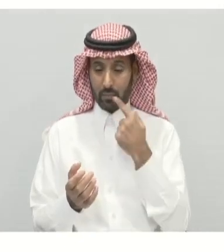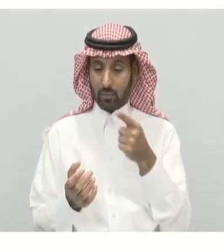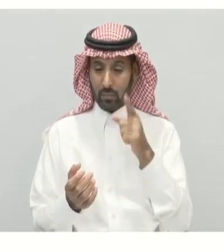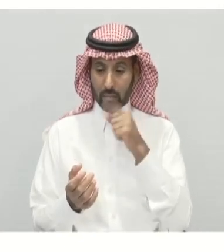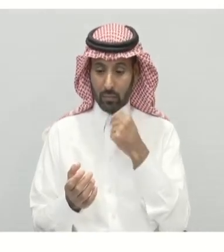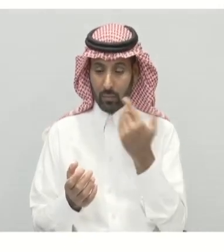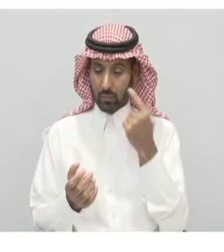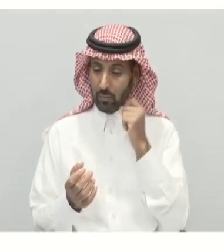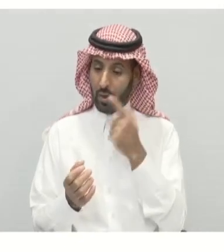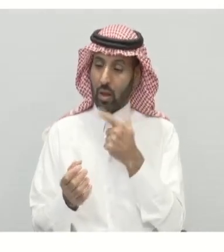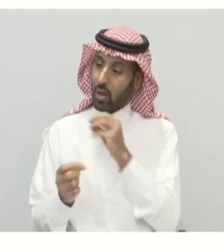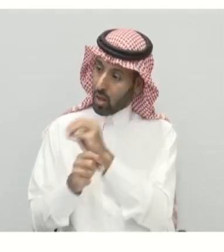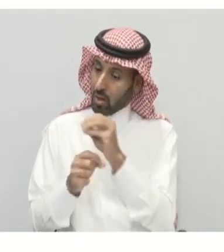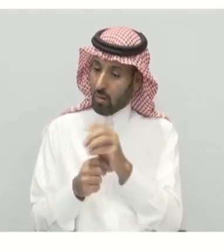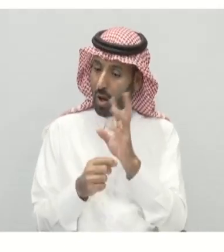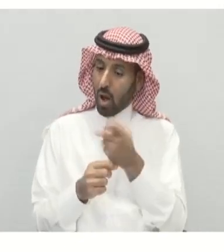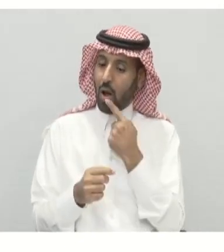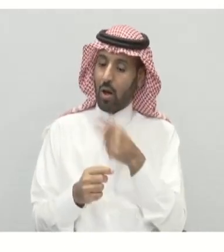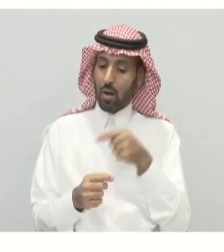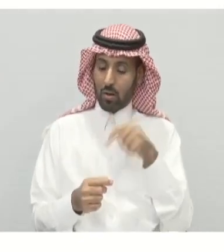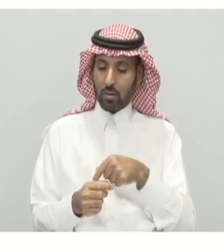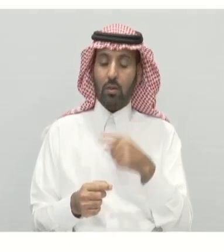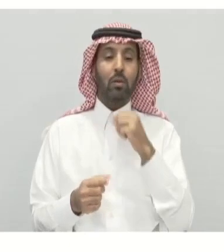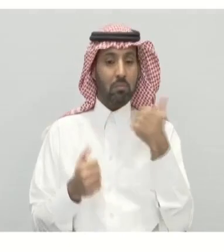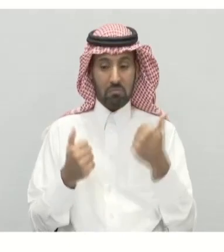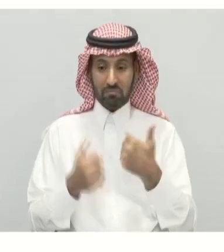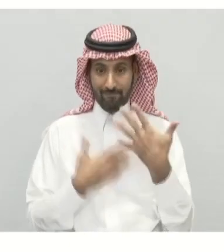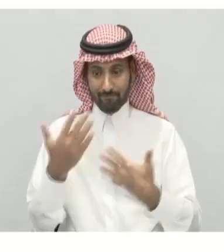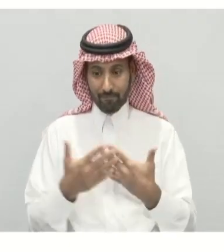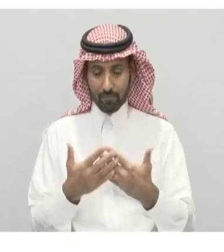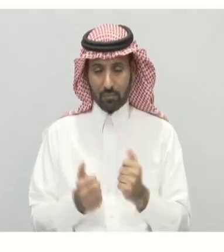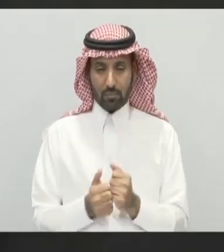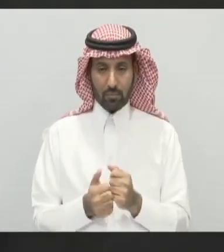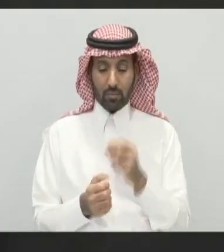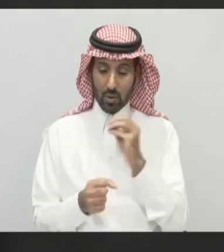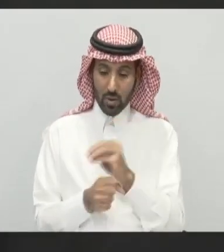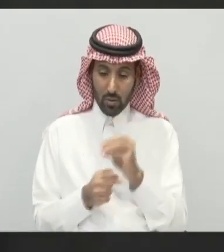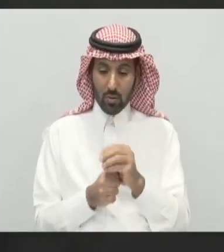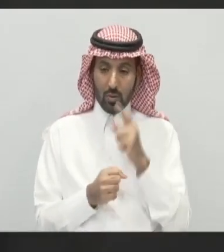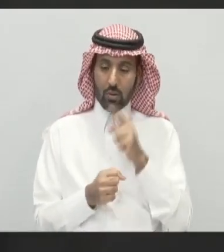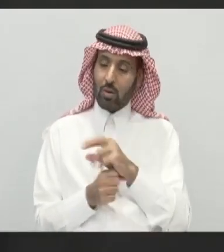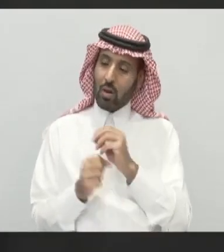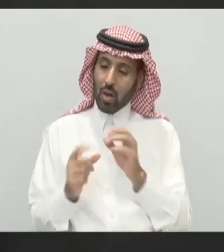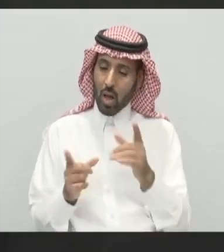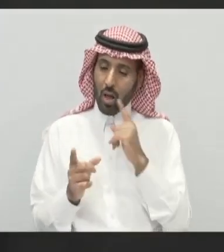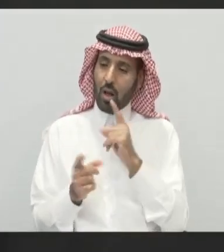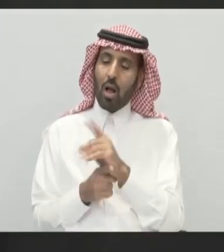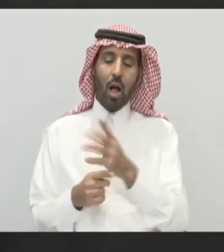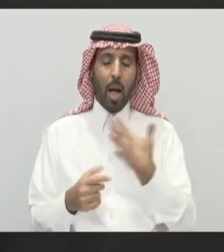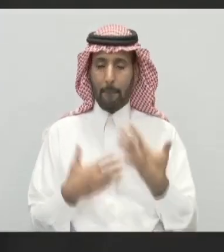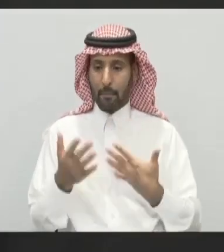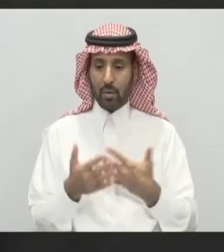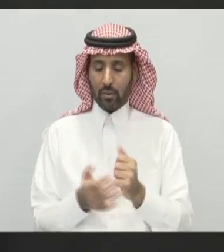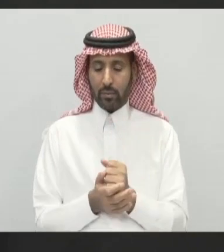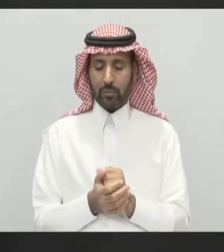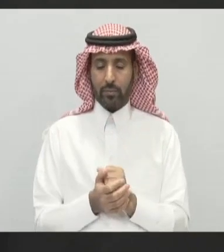should clarify to them that he is busy. Tell them you should explain, clarify, make it